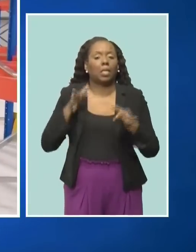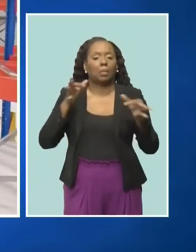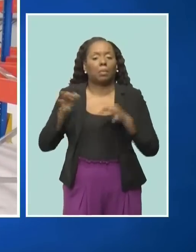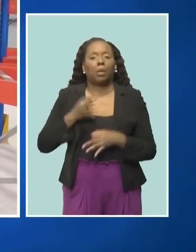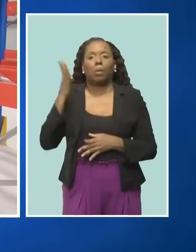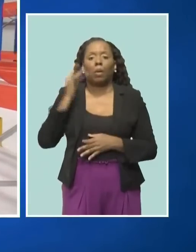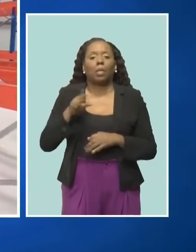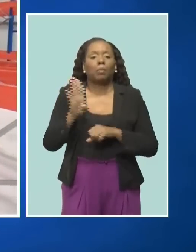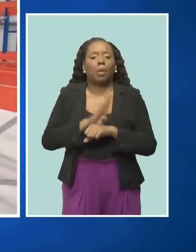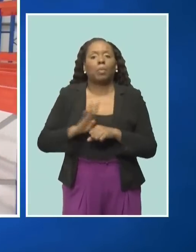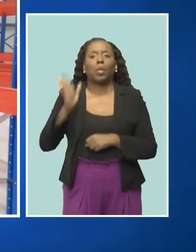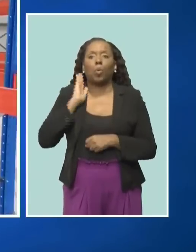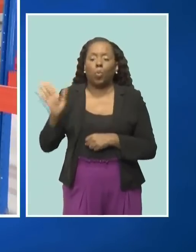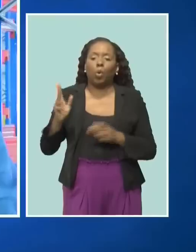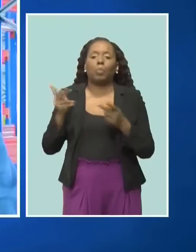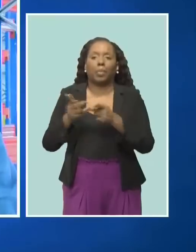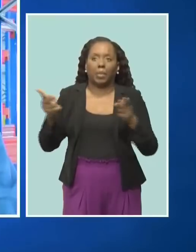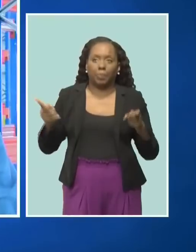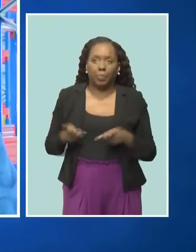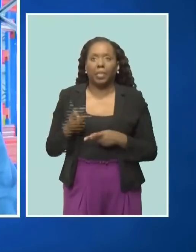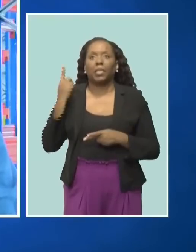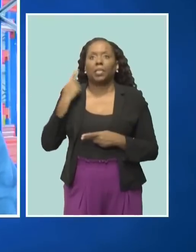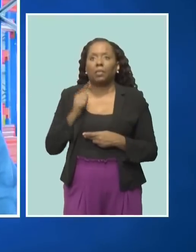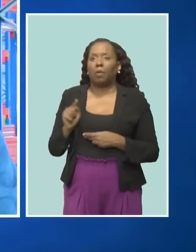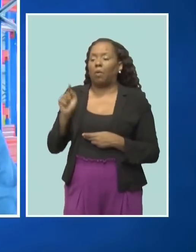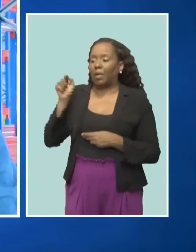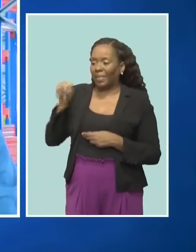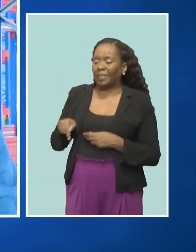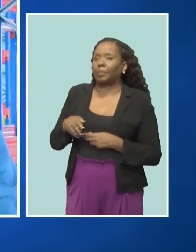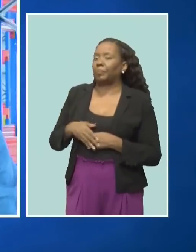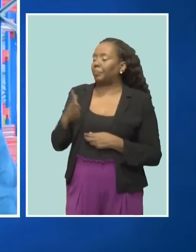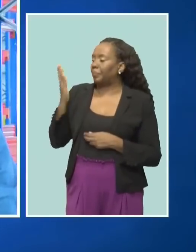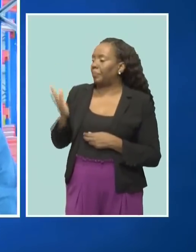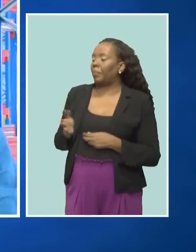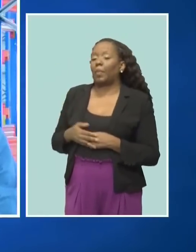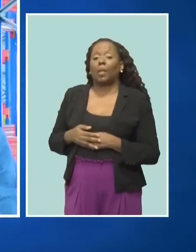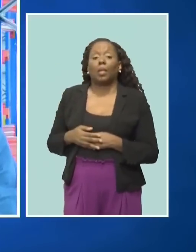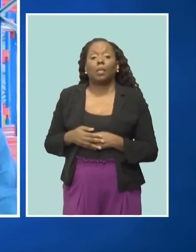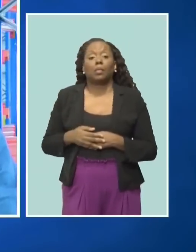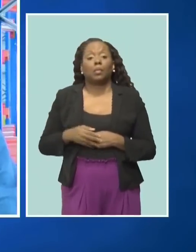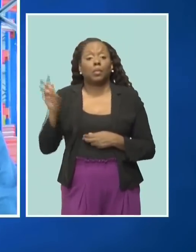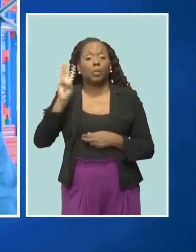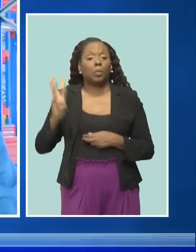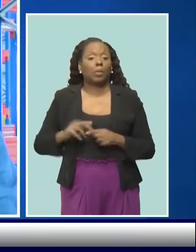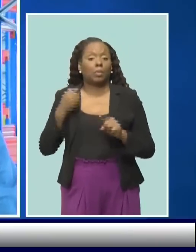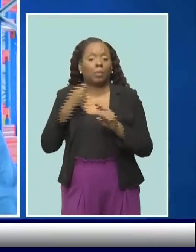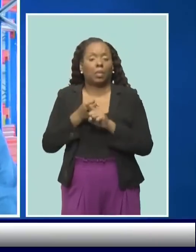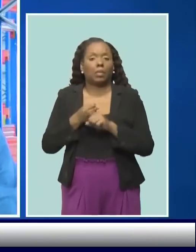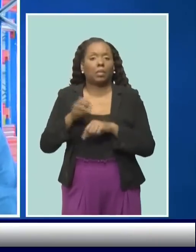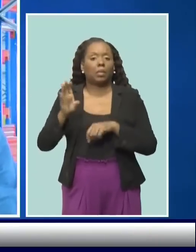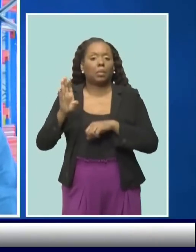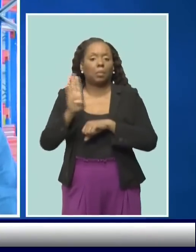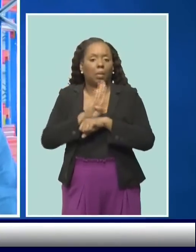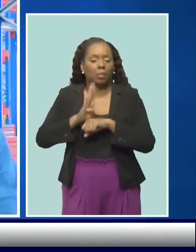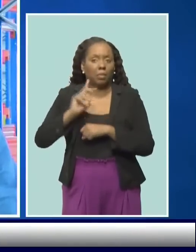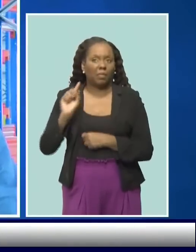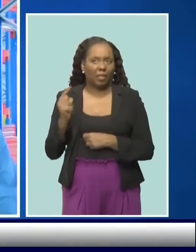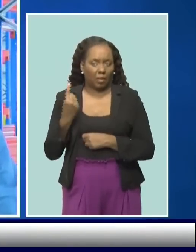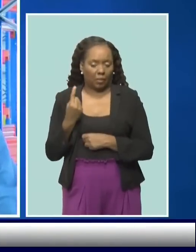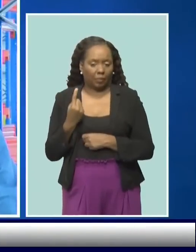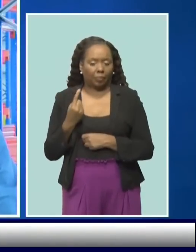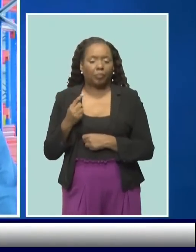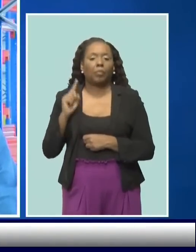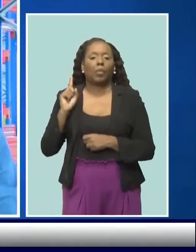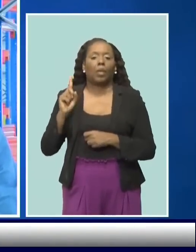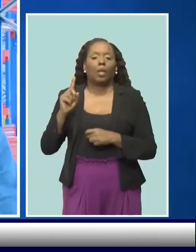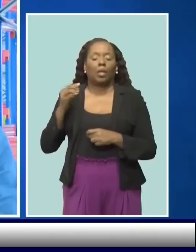was chosen. Barbados is a good place to chase the hurricanes from. The weather affects us first. Once it has passed us, it